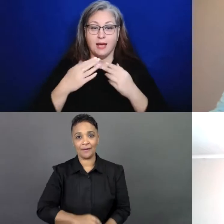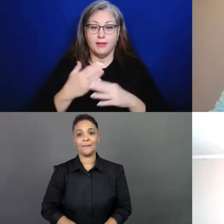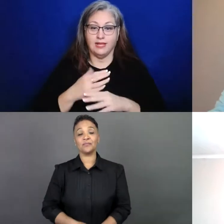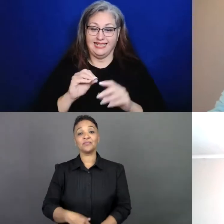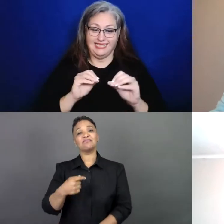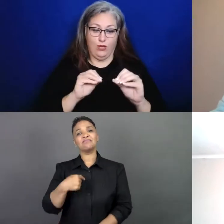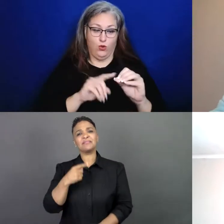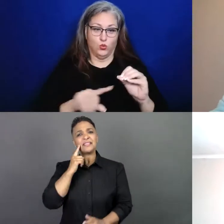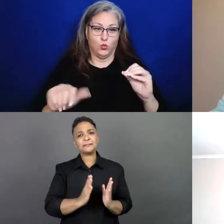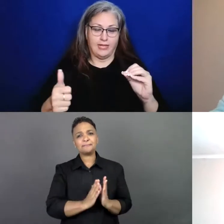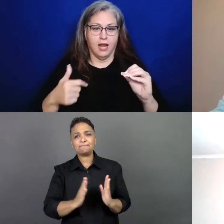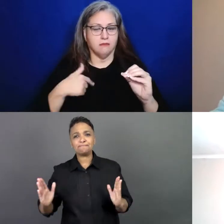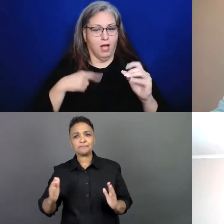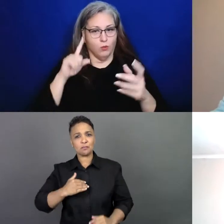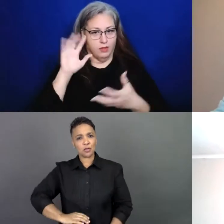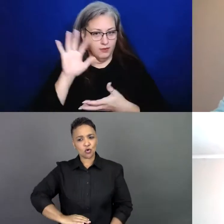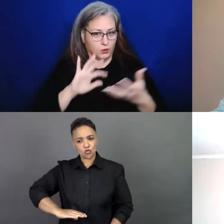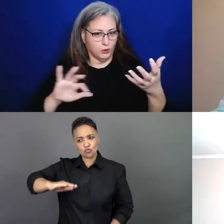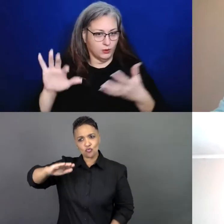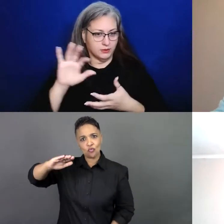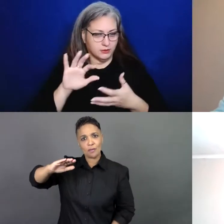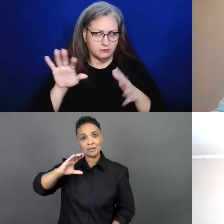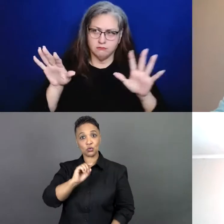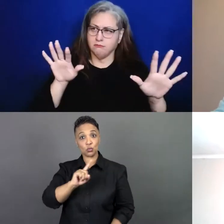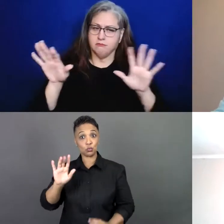it was very confusing with